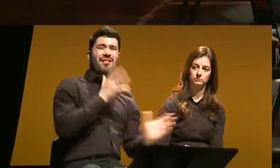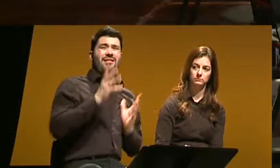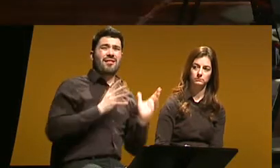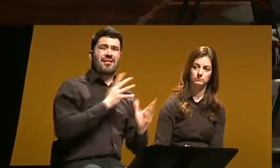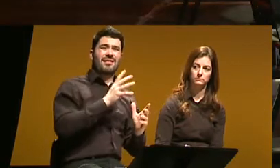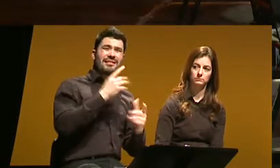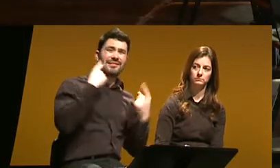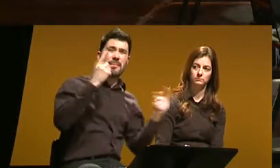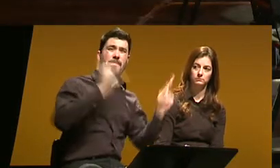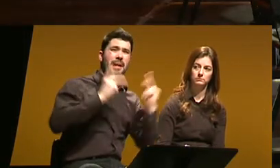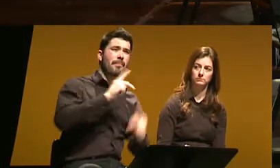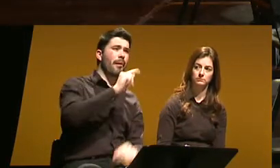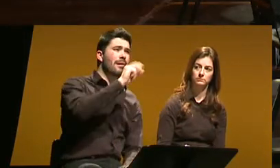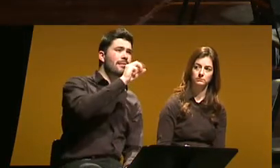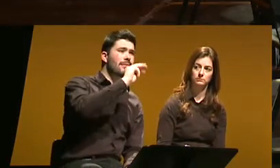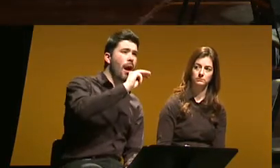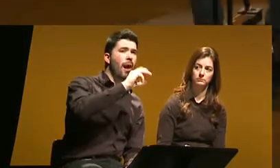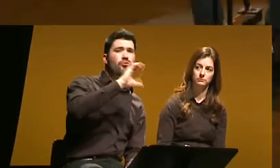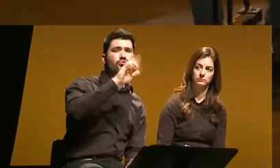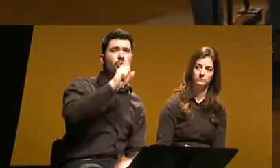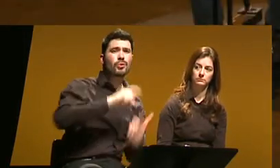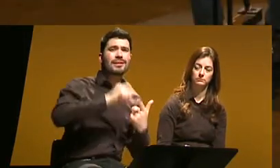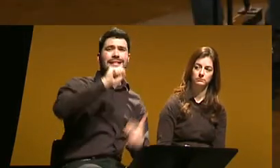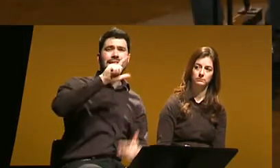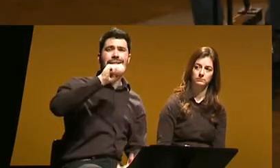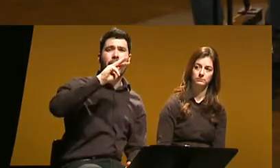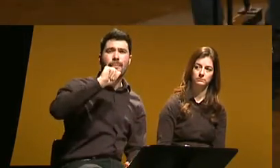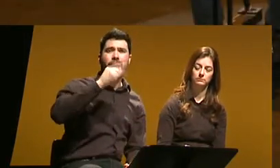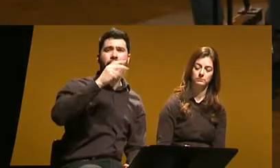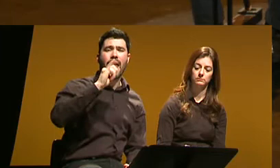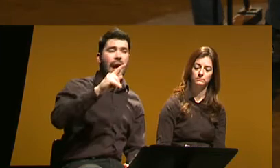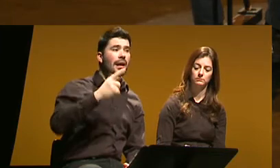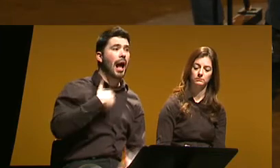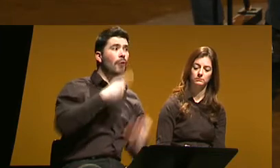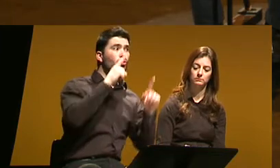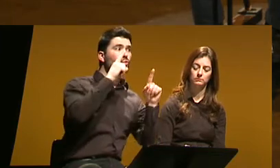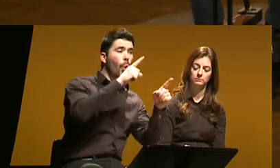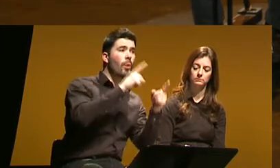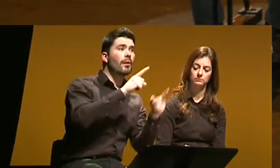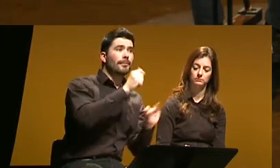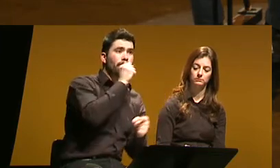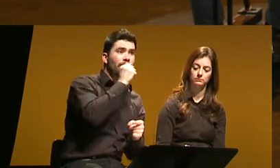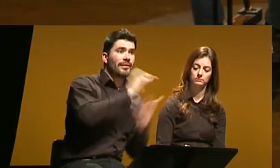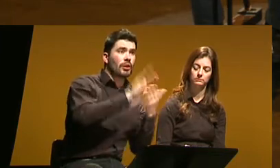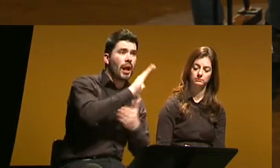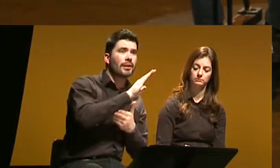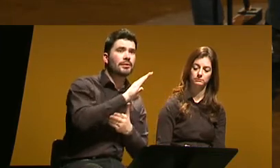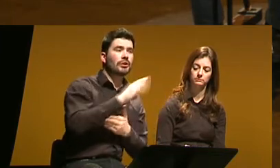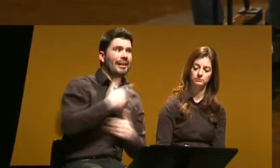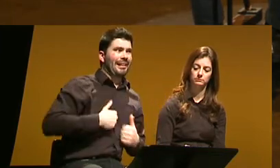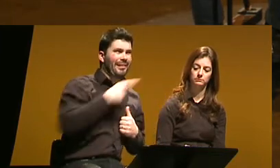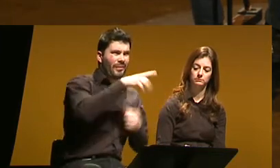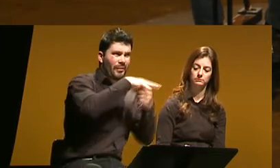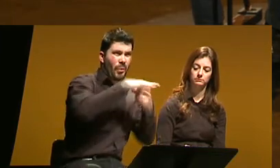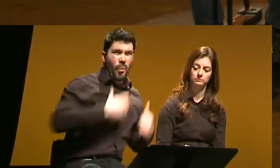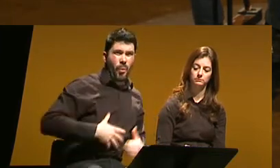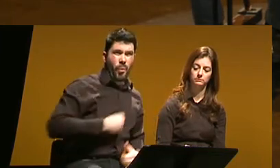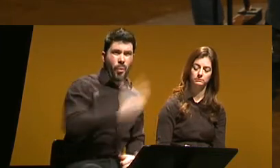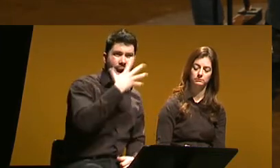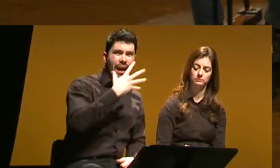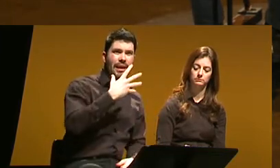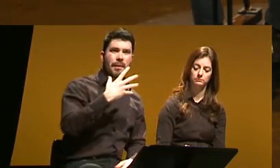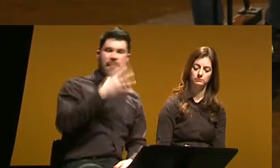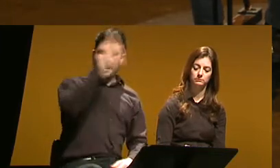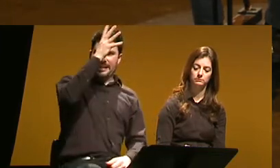Lopez. Salma Hayek. Tom Cruise. Between going to a private college in a white suburb and watching my father serve the rich, my eyes are open to